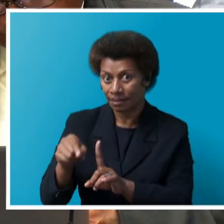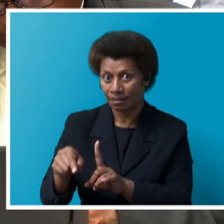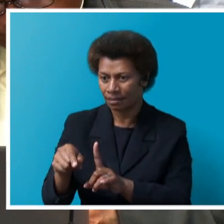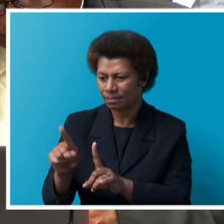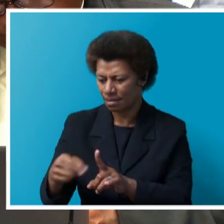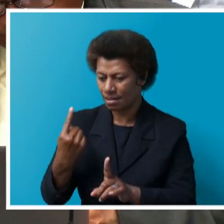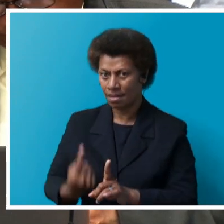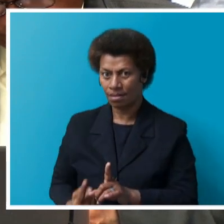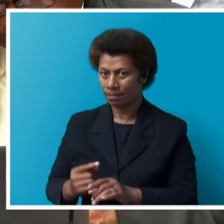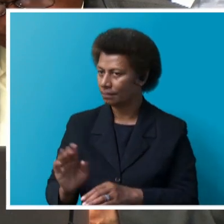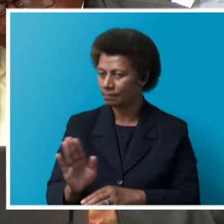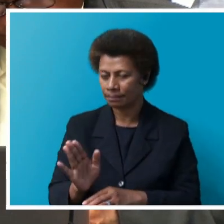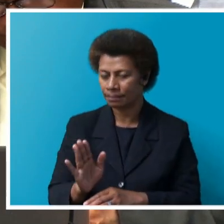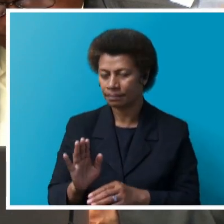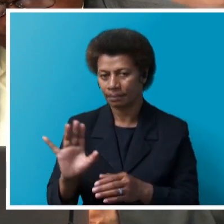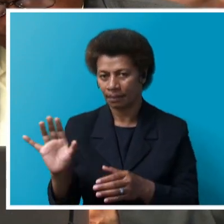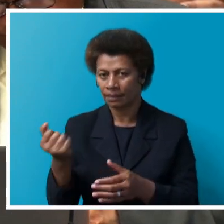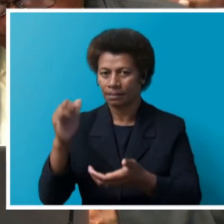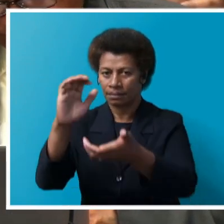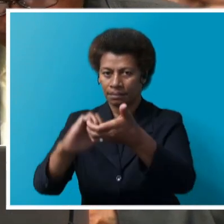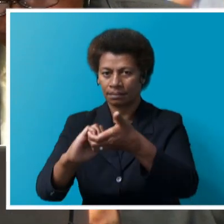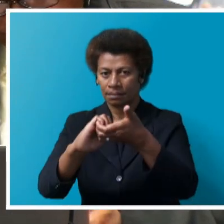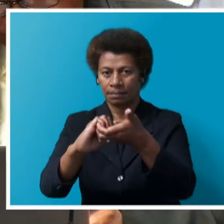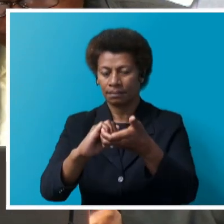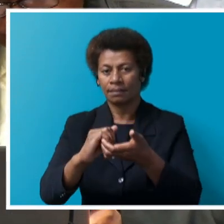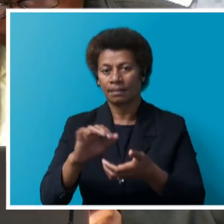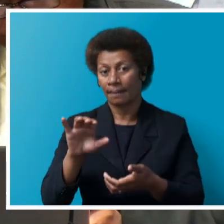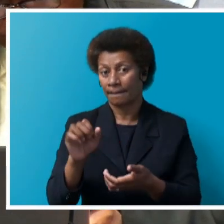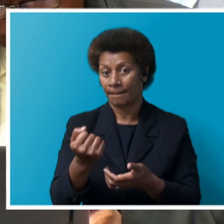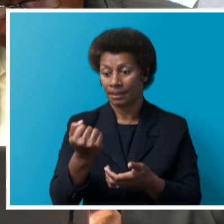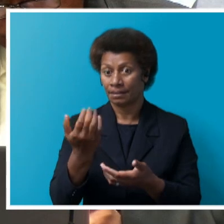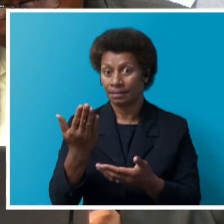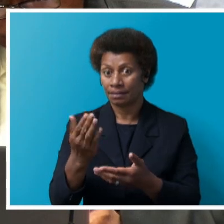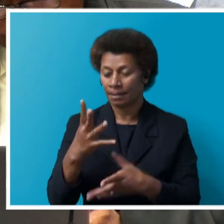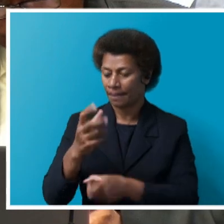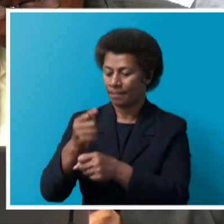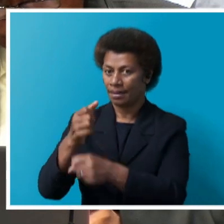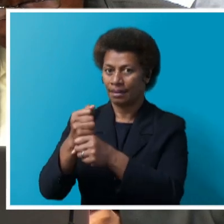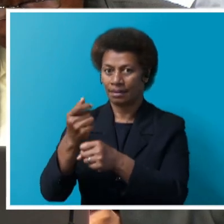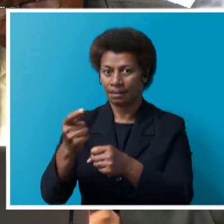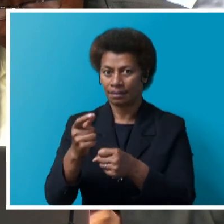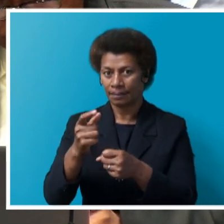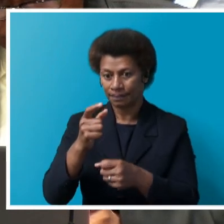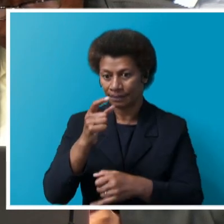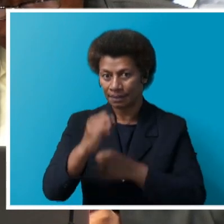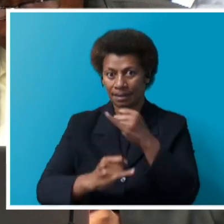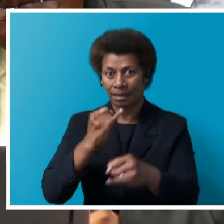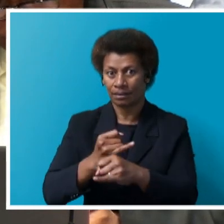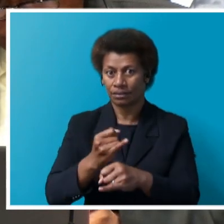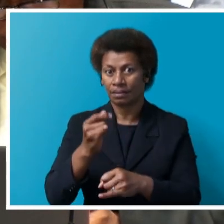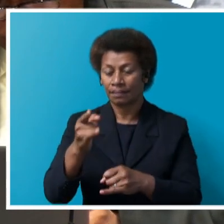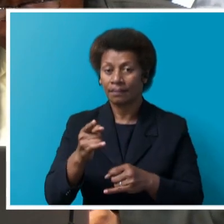crisis alone. This year, we are required to update our international climate change commitments made under the